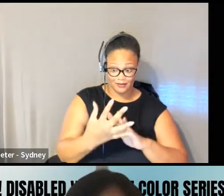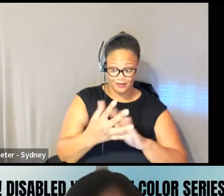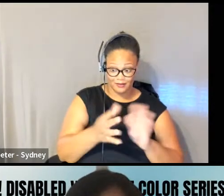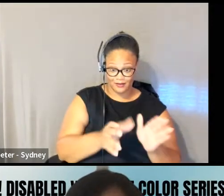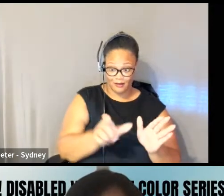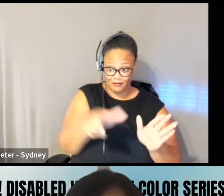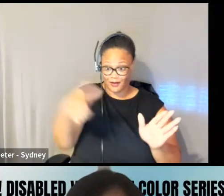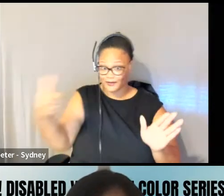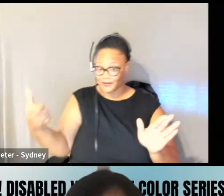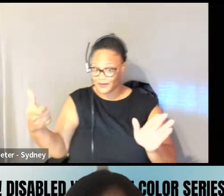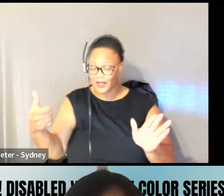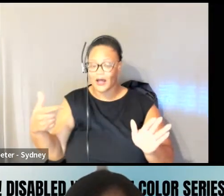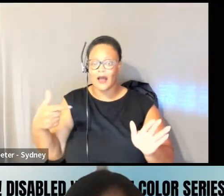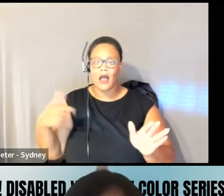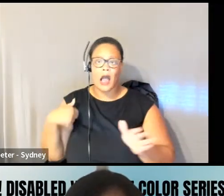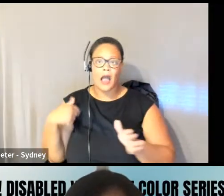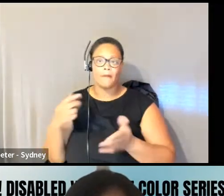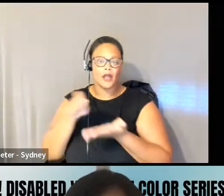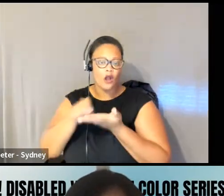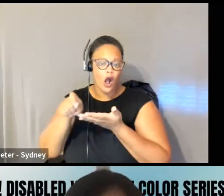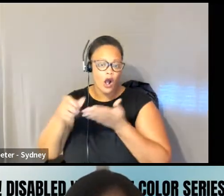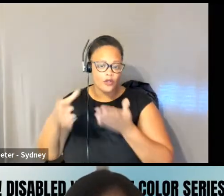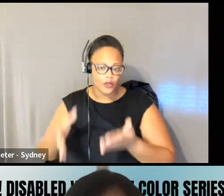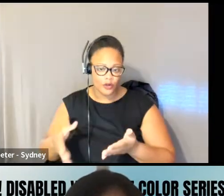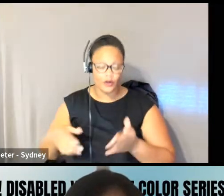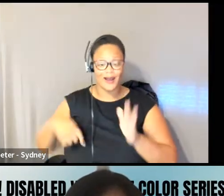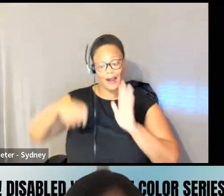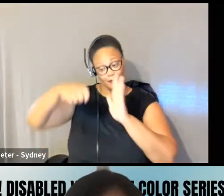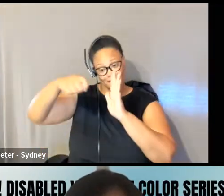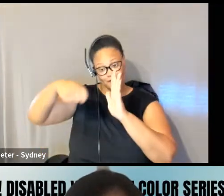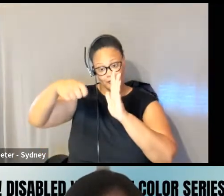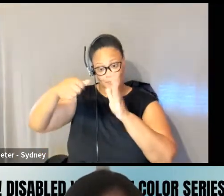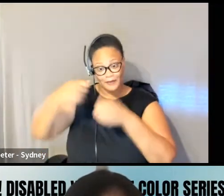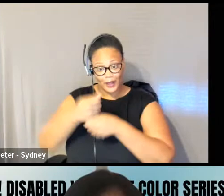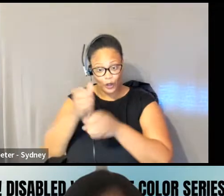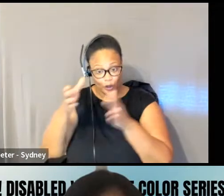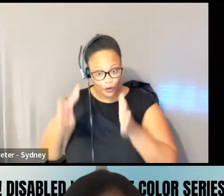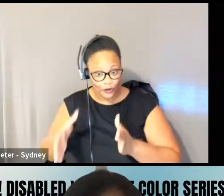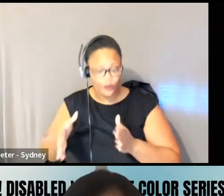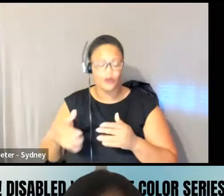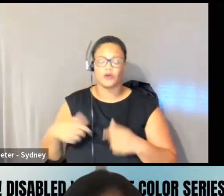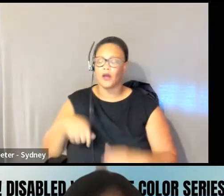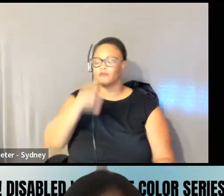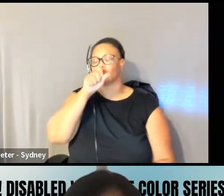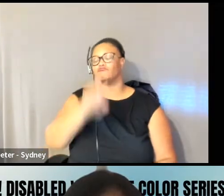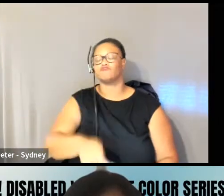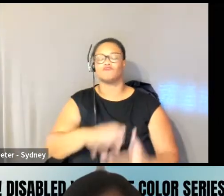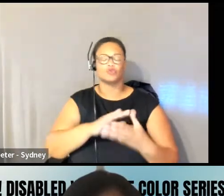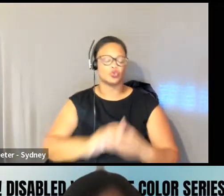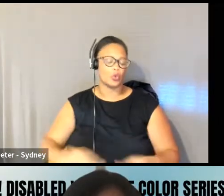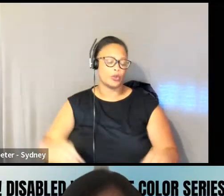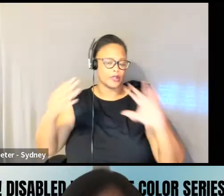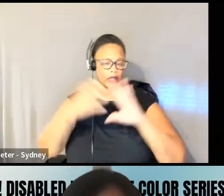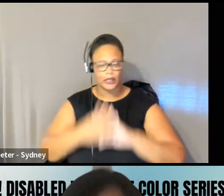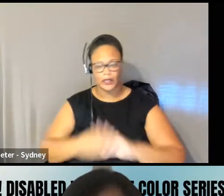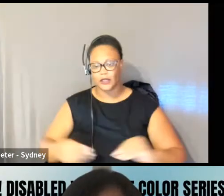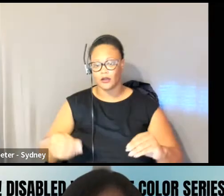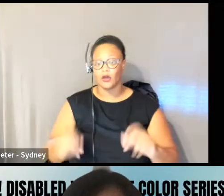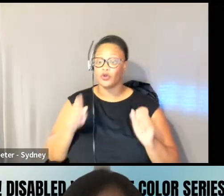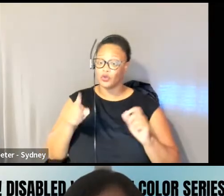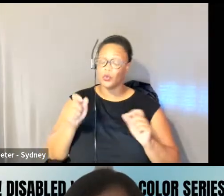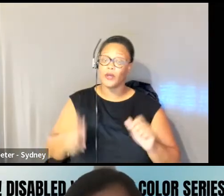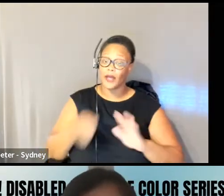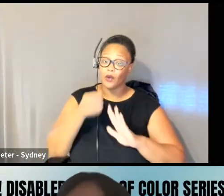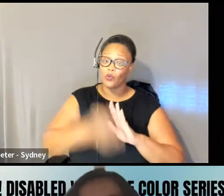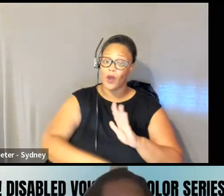as mentioned earlier, I'm an author and I'm a filmmaker, and so I love storytelling. You can write a law that says